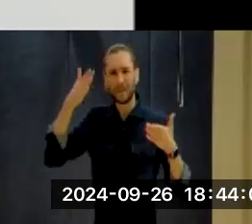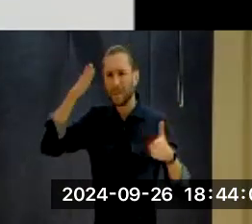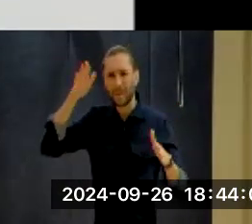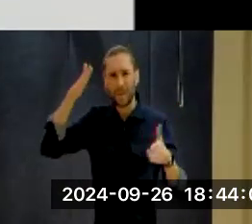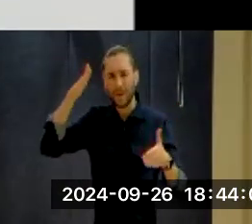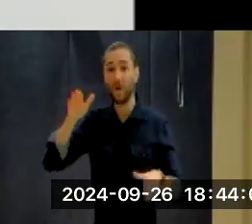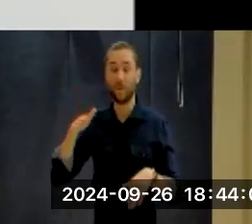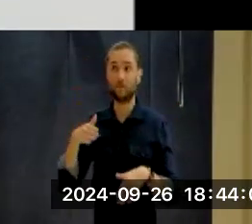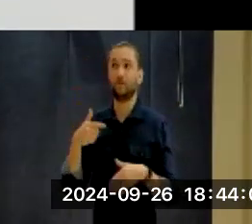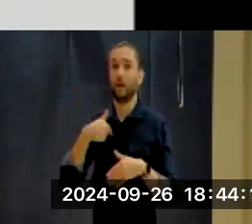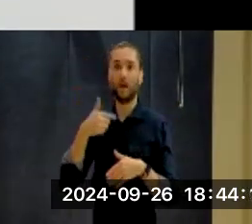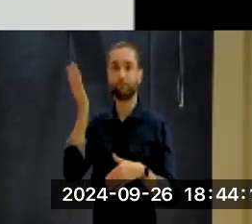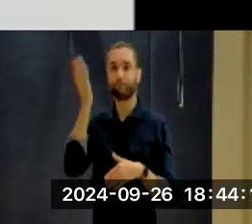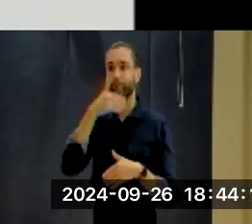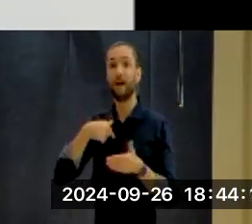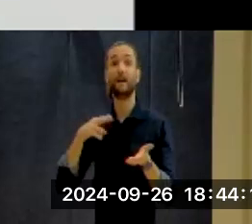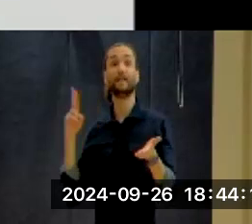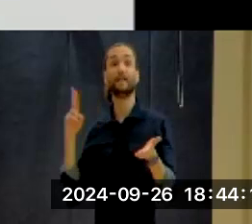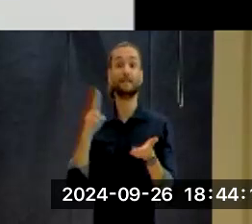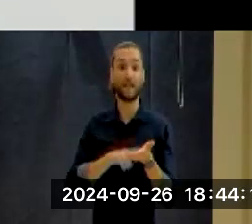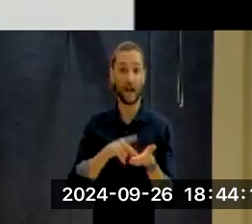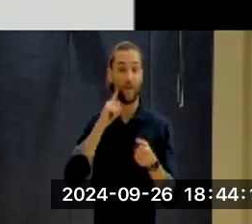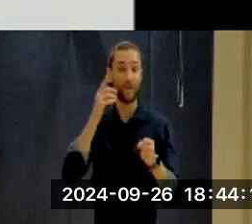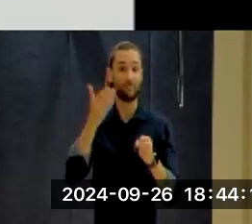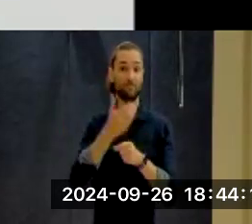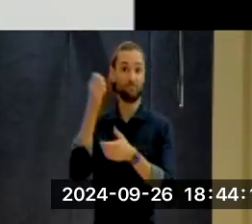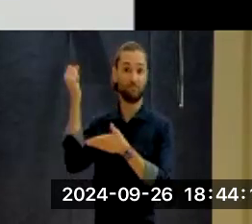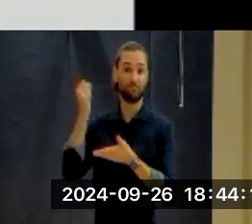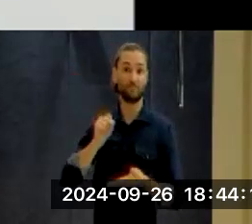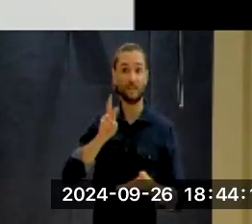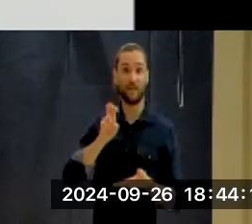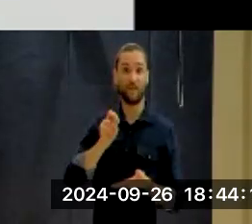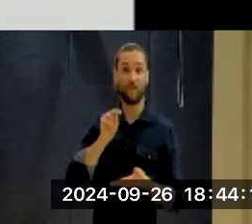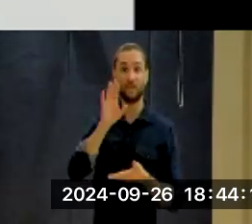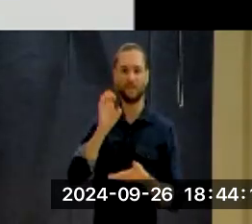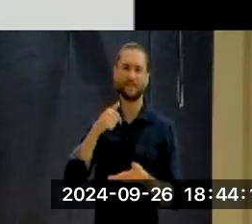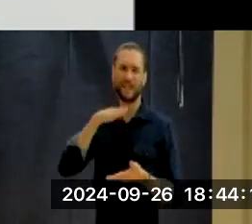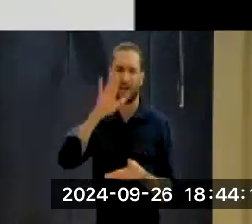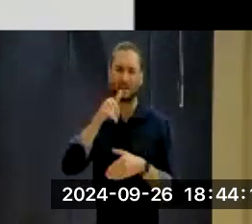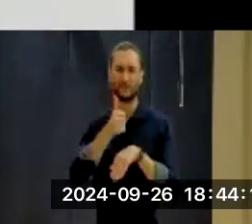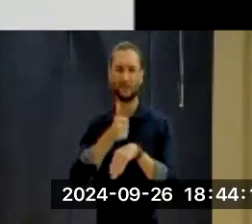had to sign a severance because I got laid off, but I know I got laid off due to